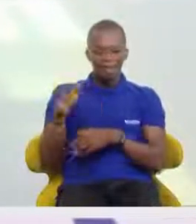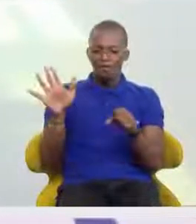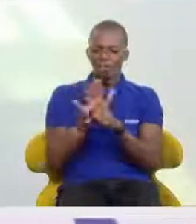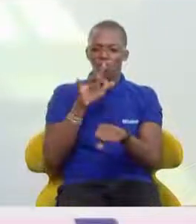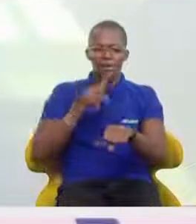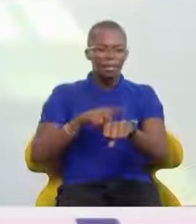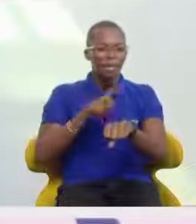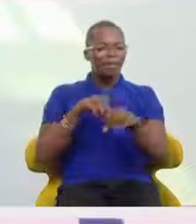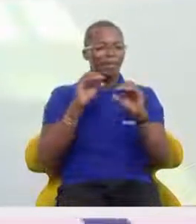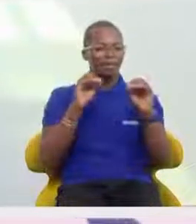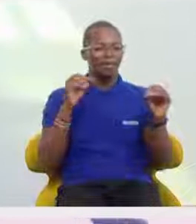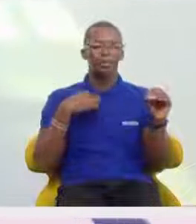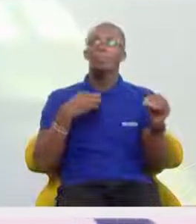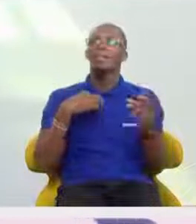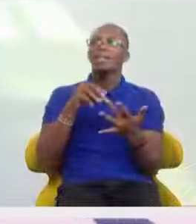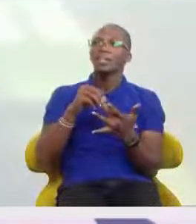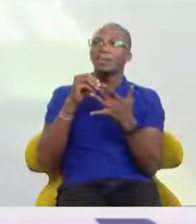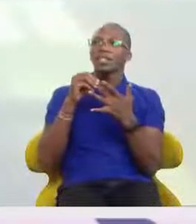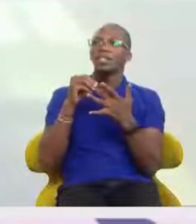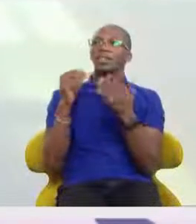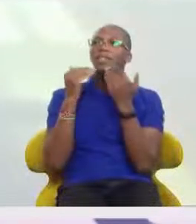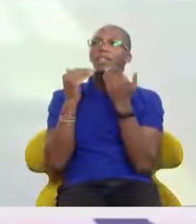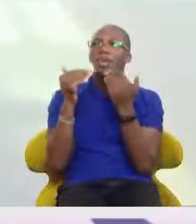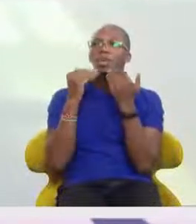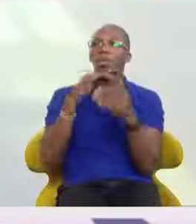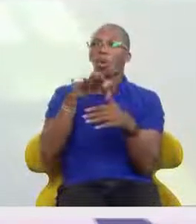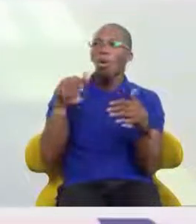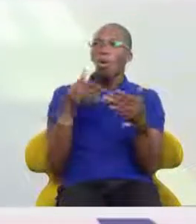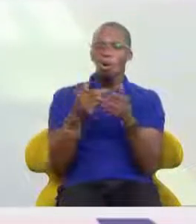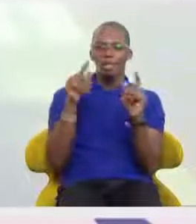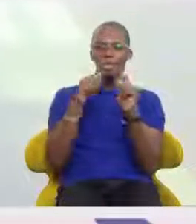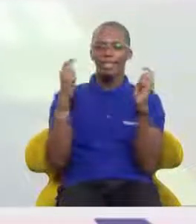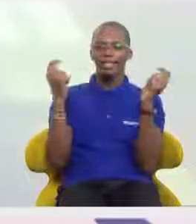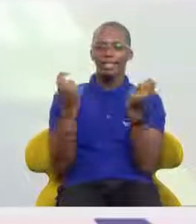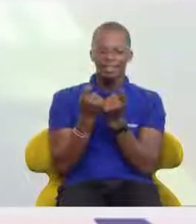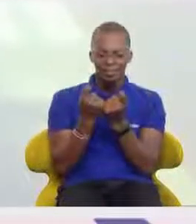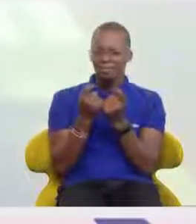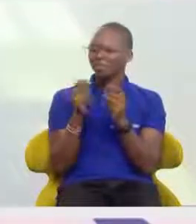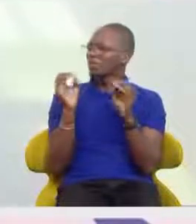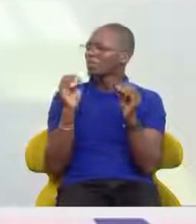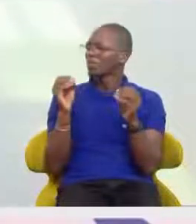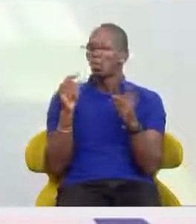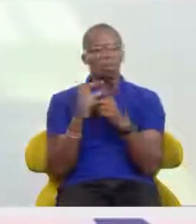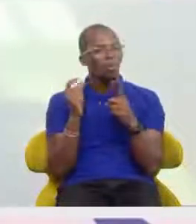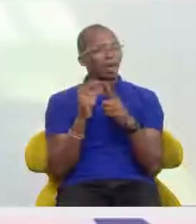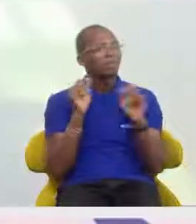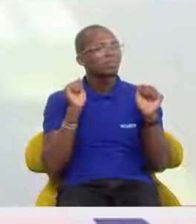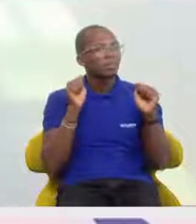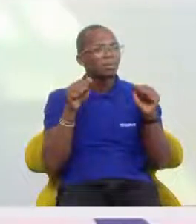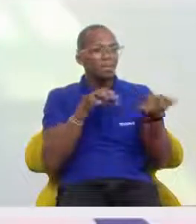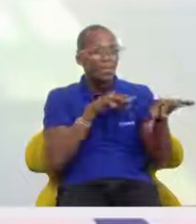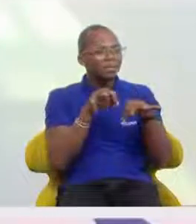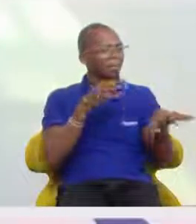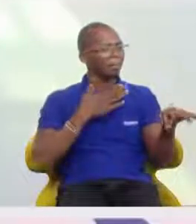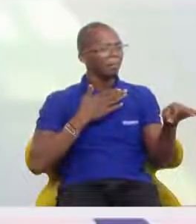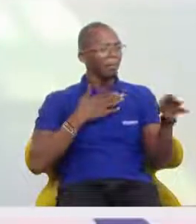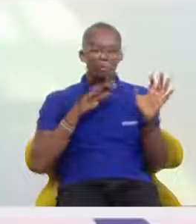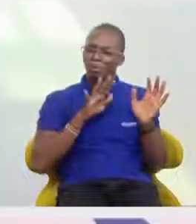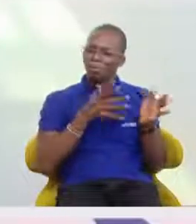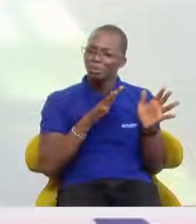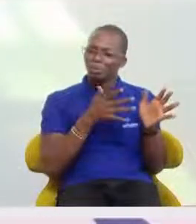young ladies and 2 gentlemen who are here before. And we've enrolled over 12,000 students to date. Our curriculum